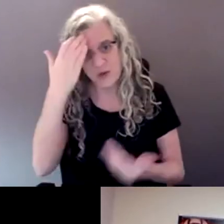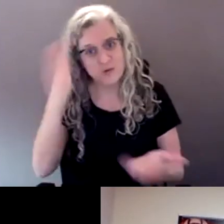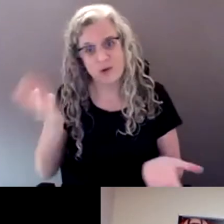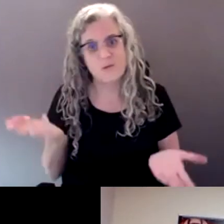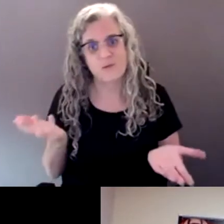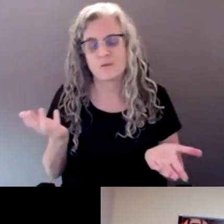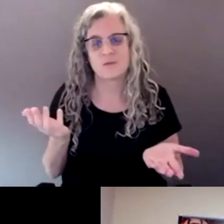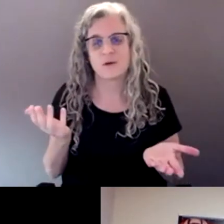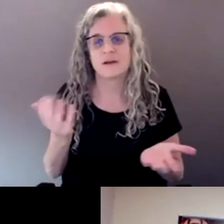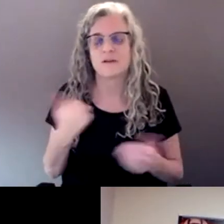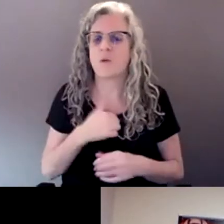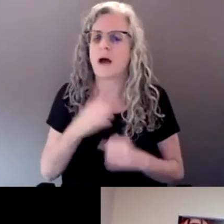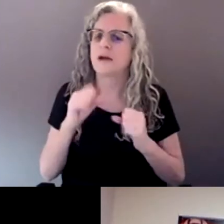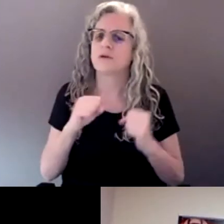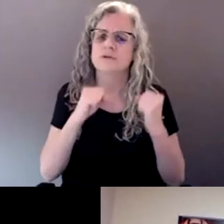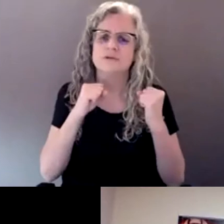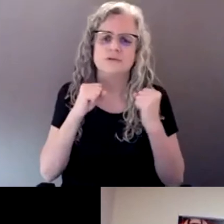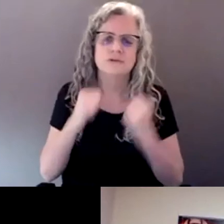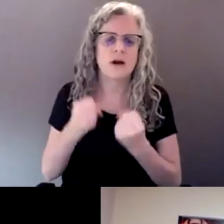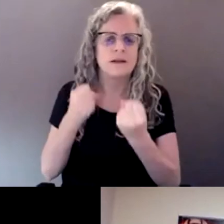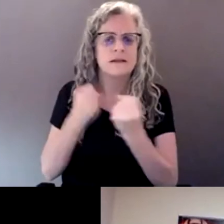I can be a fervent supporter of BDS,